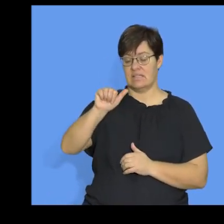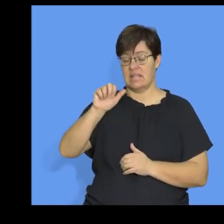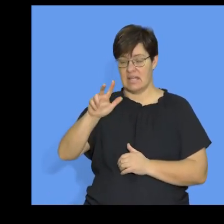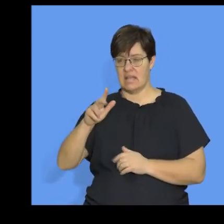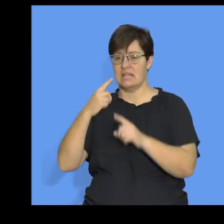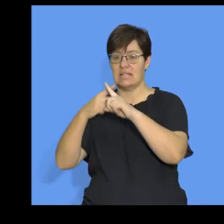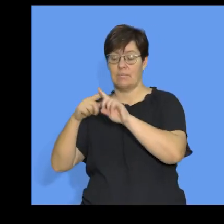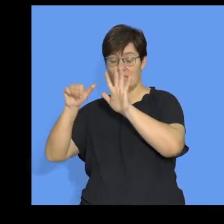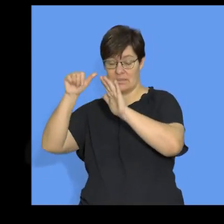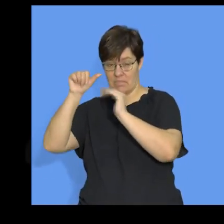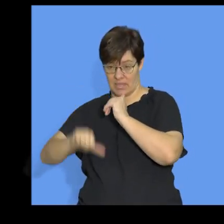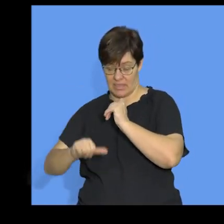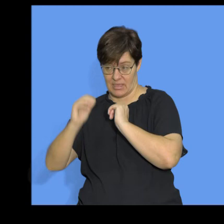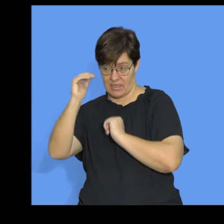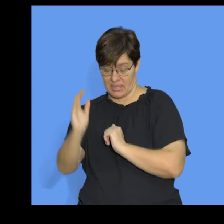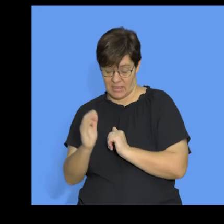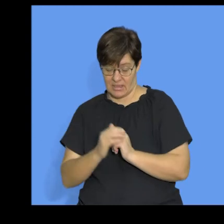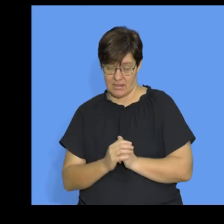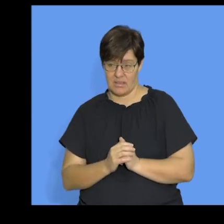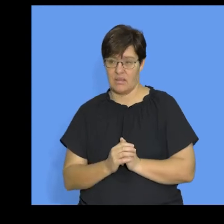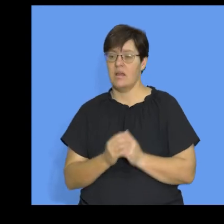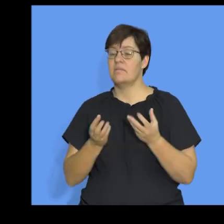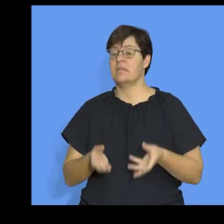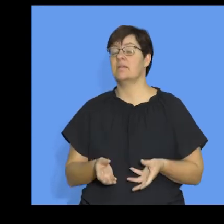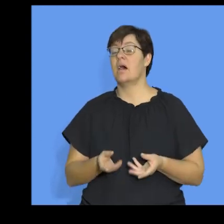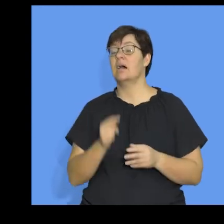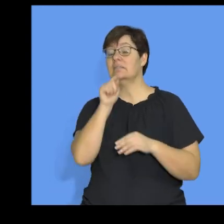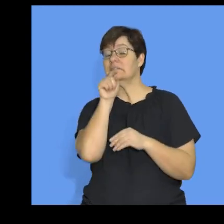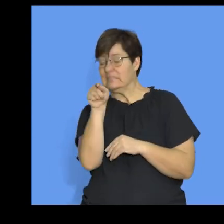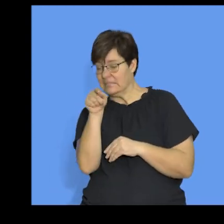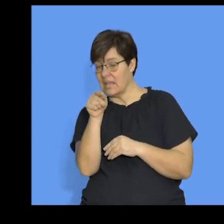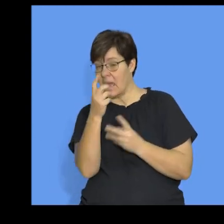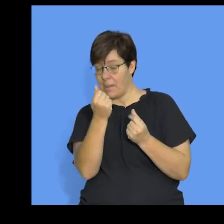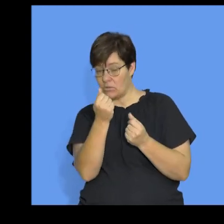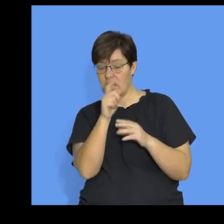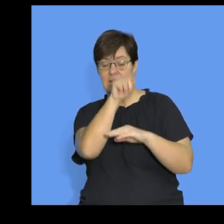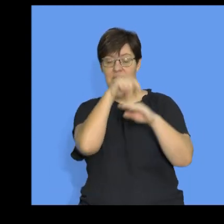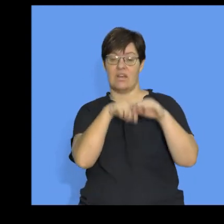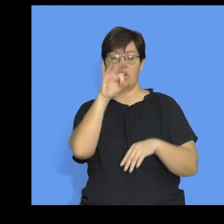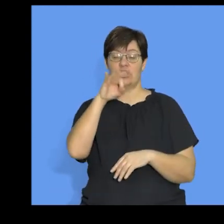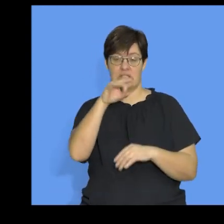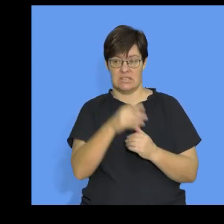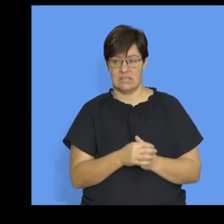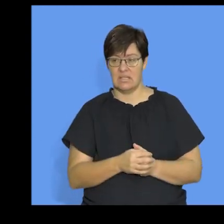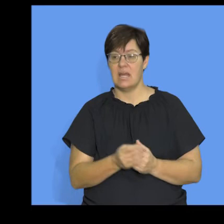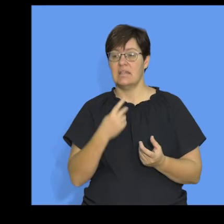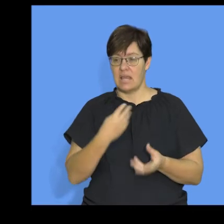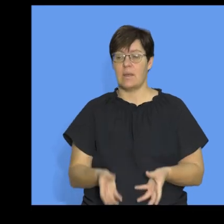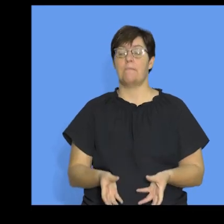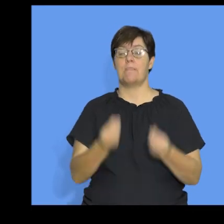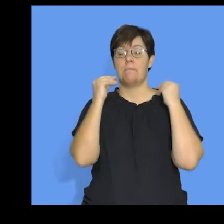months, okay? And then obviously we then divided that figure by 13. Eventually we came to the answer